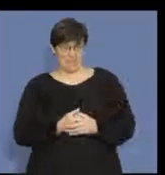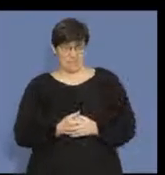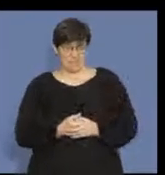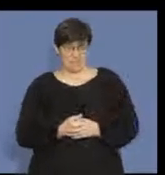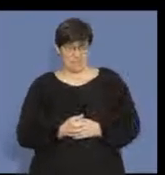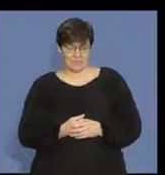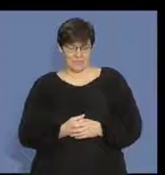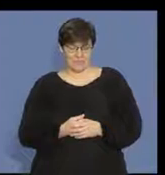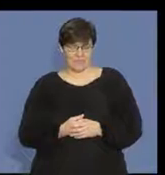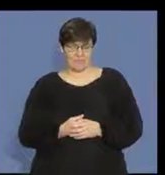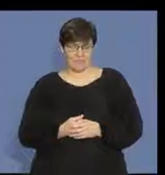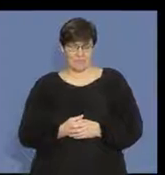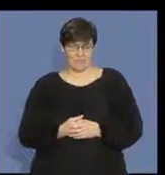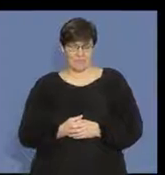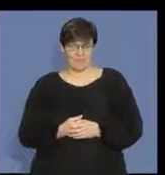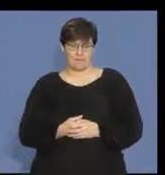that have been incurred.